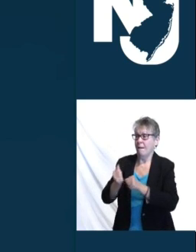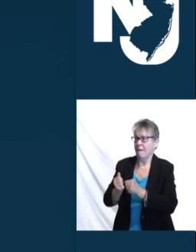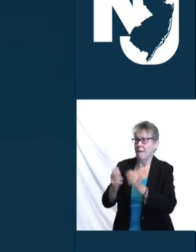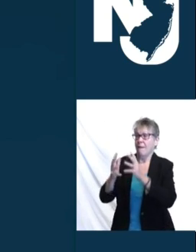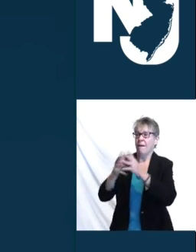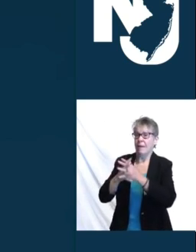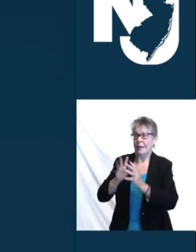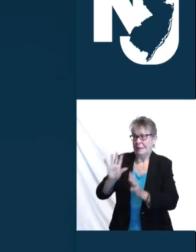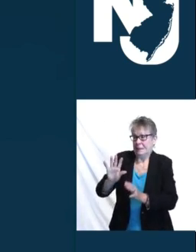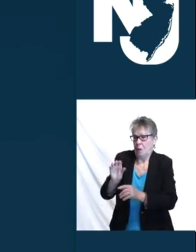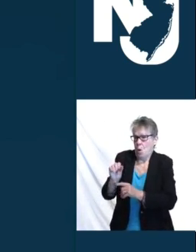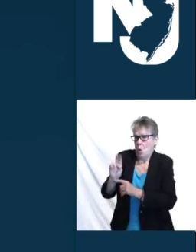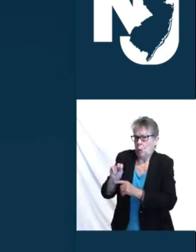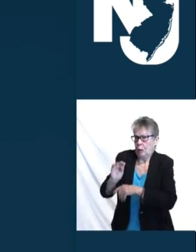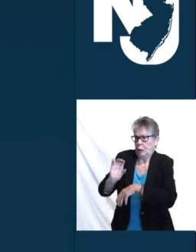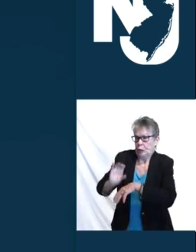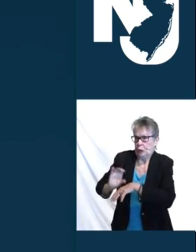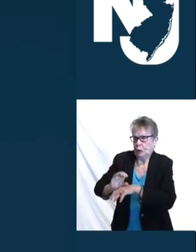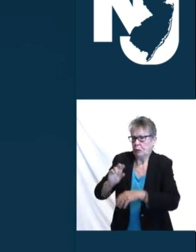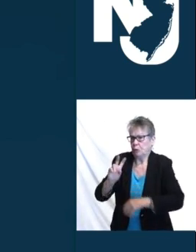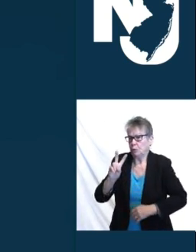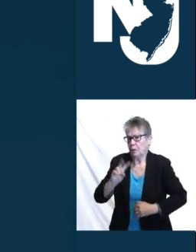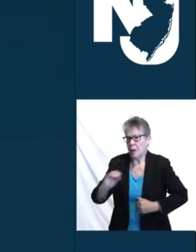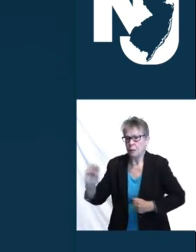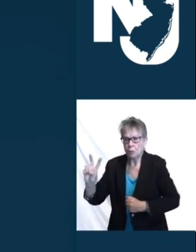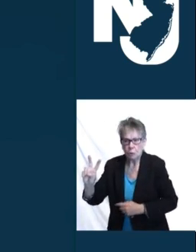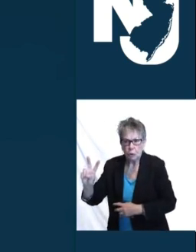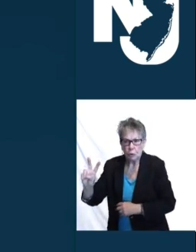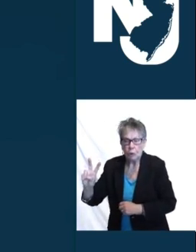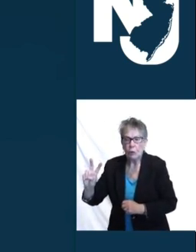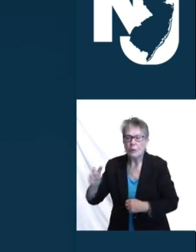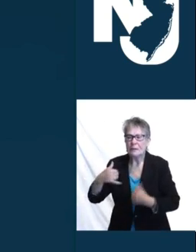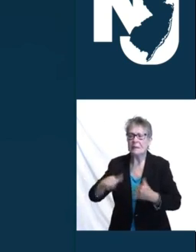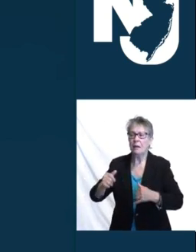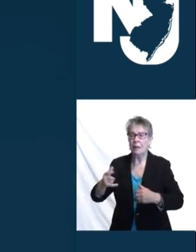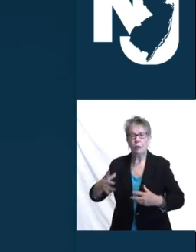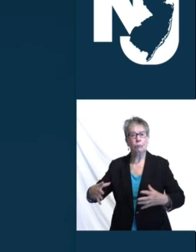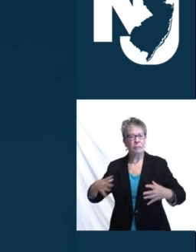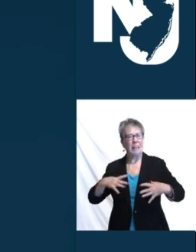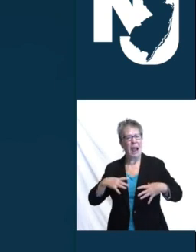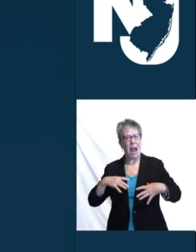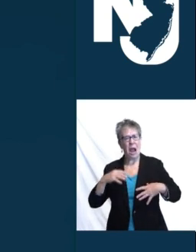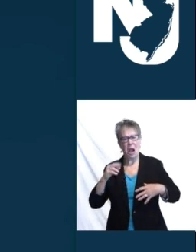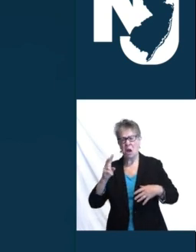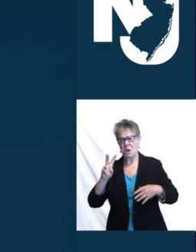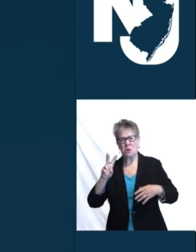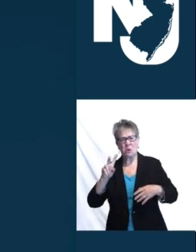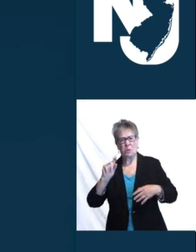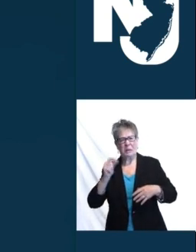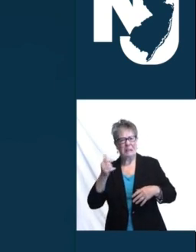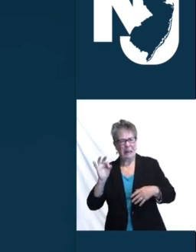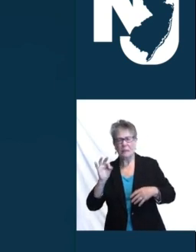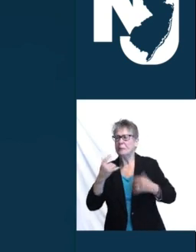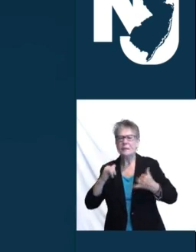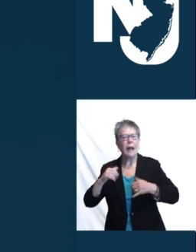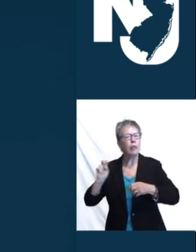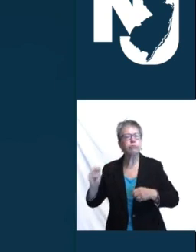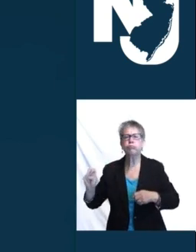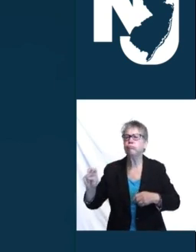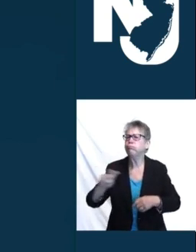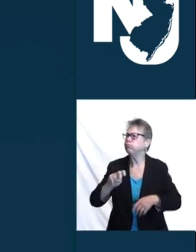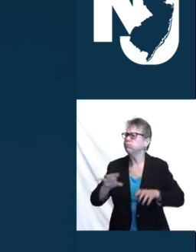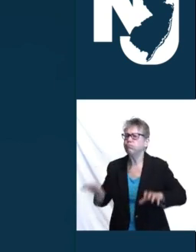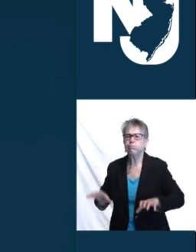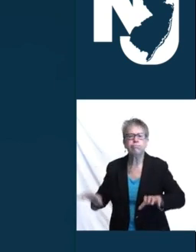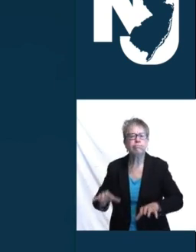in 2019 and continued to speak the gospel until the end. But in his time with Temple Rock, he